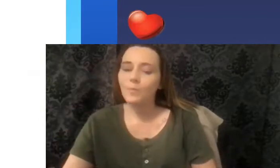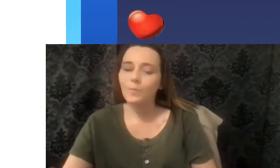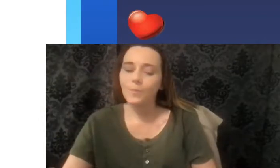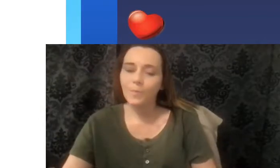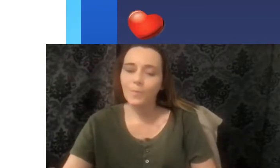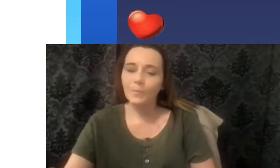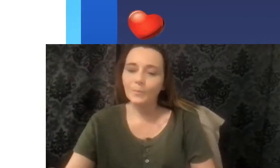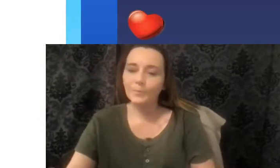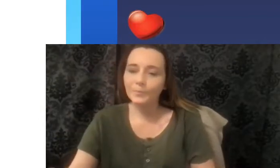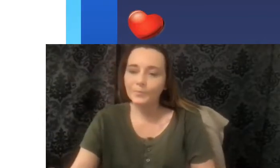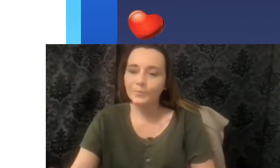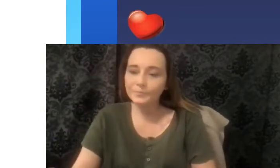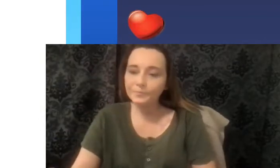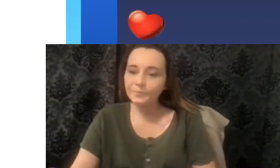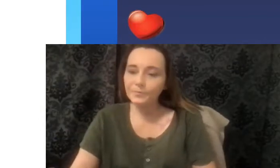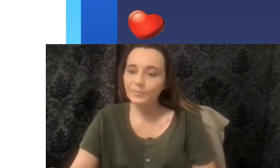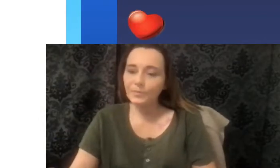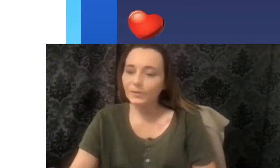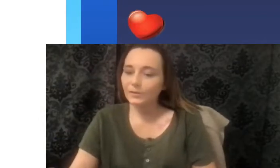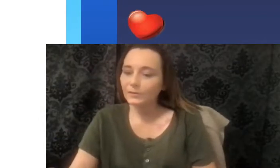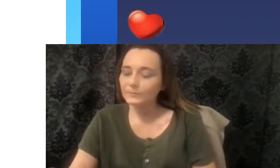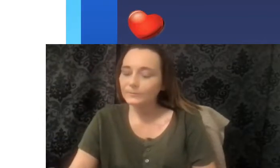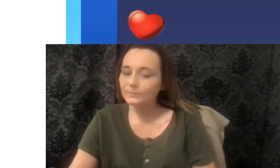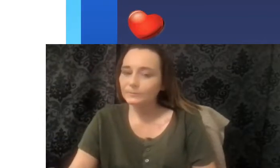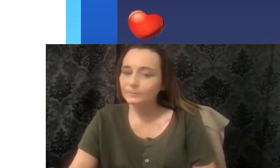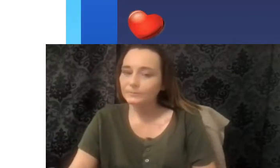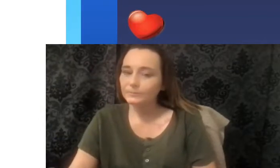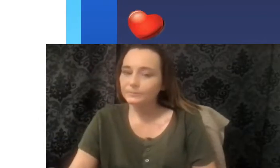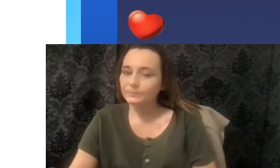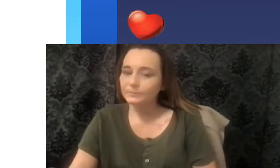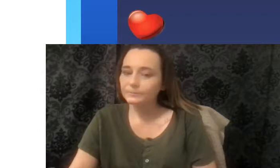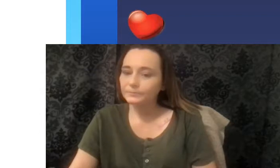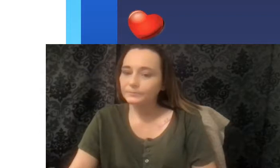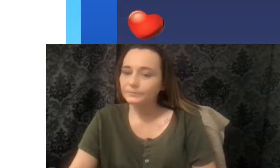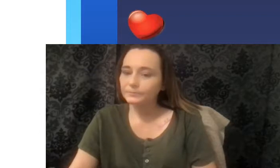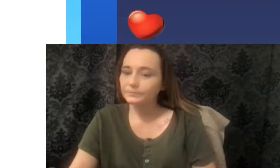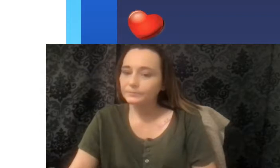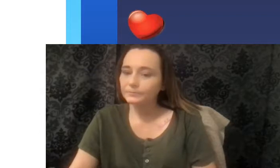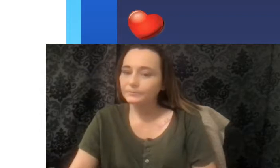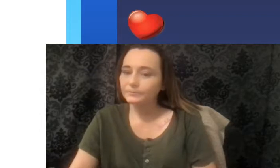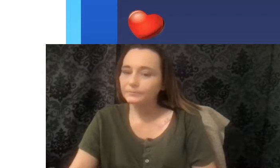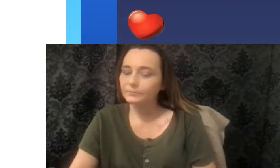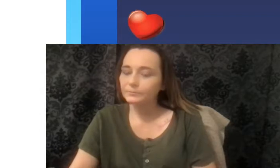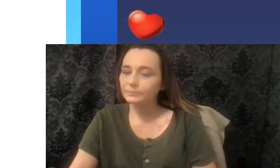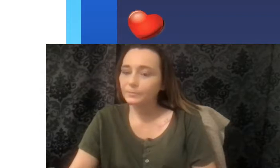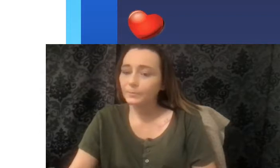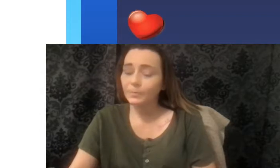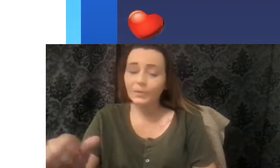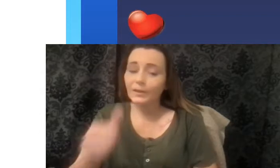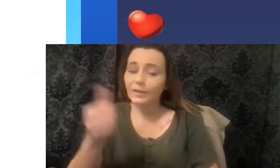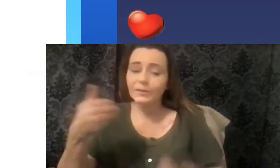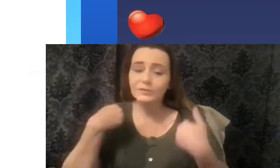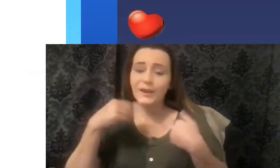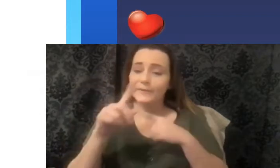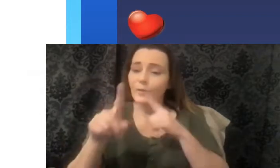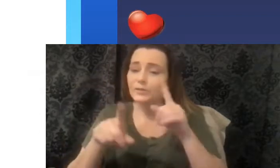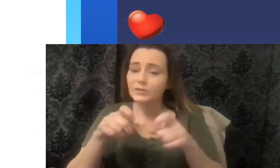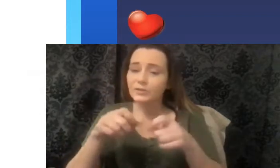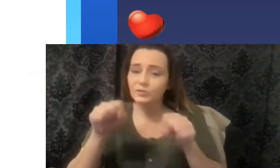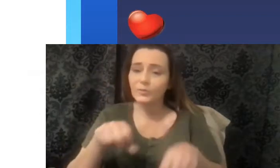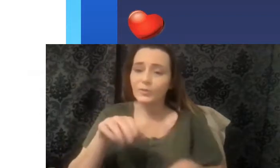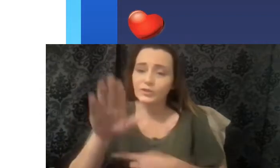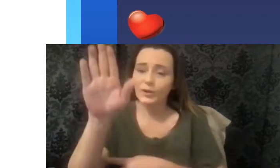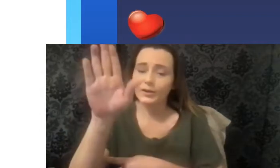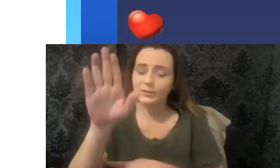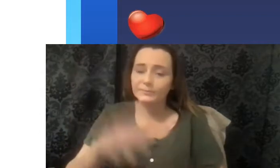I got Ramon, and then You can take my name off the list, I passed it. anyone else have questions, want to raise their hand? Put you